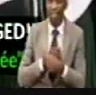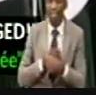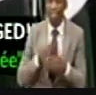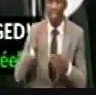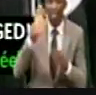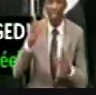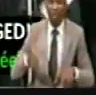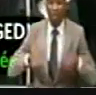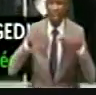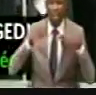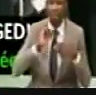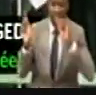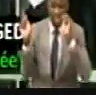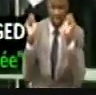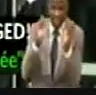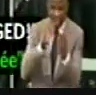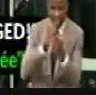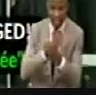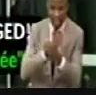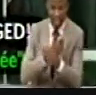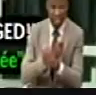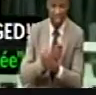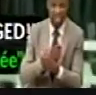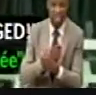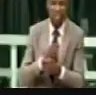showers. Your life is